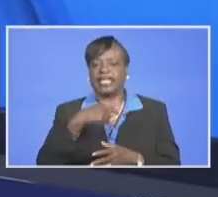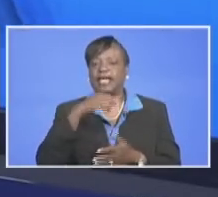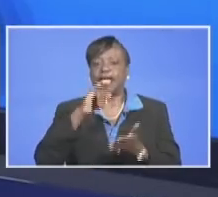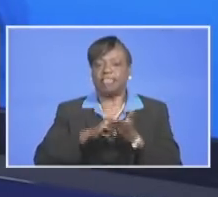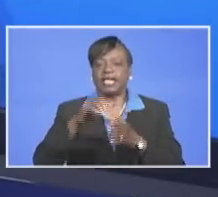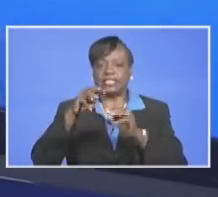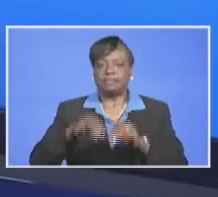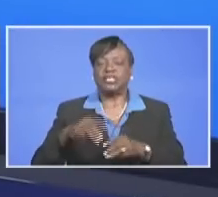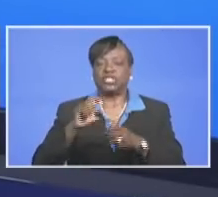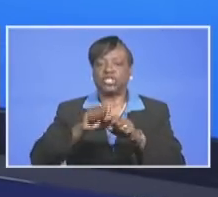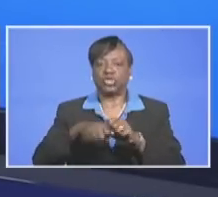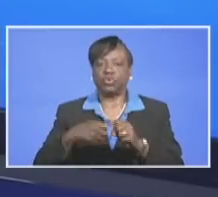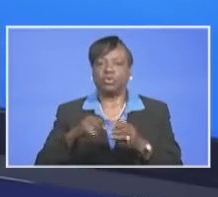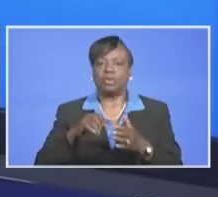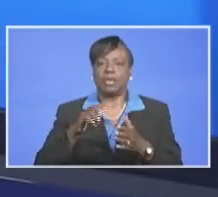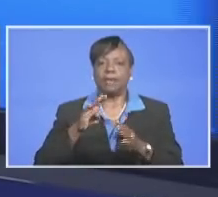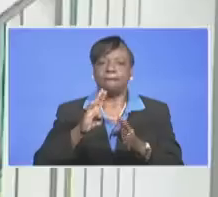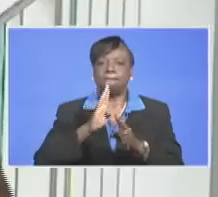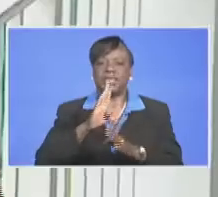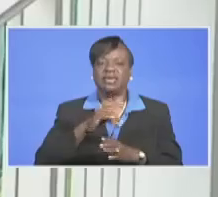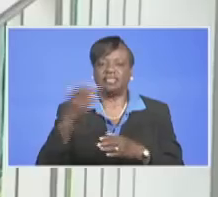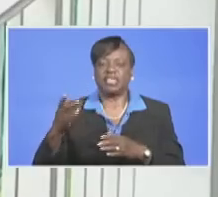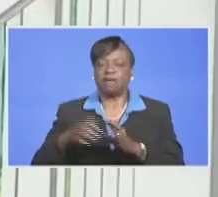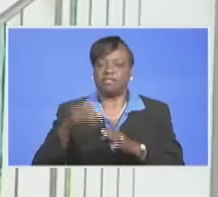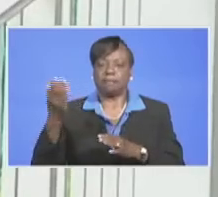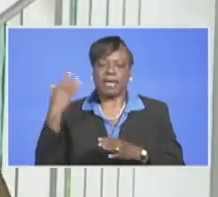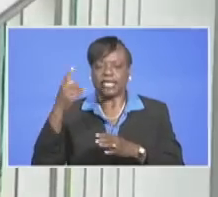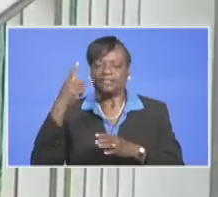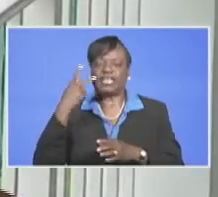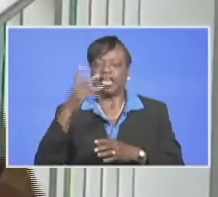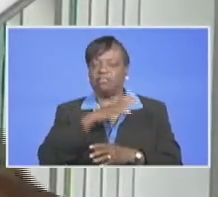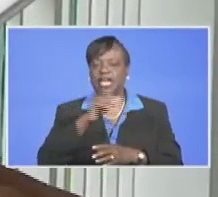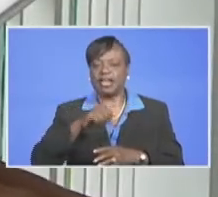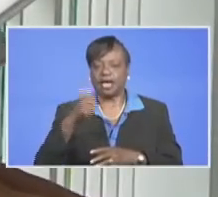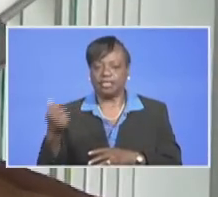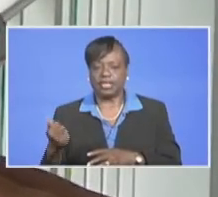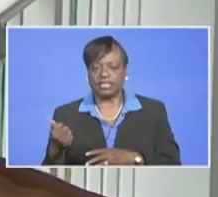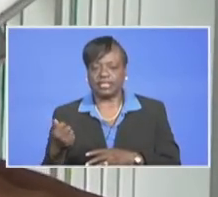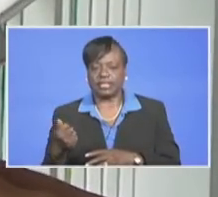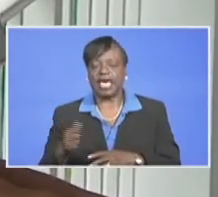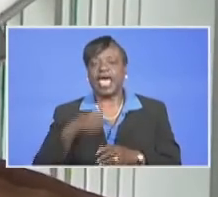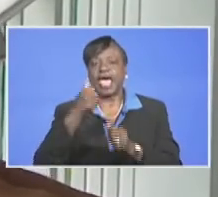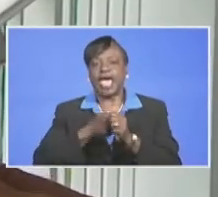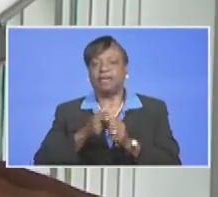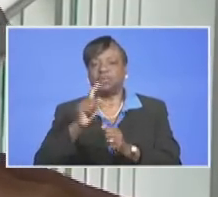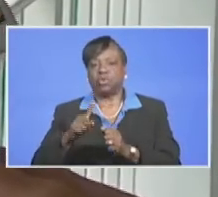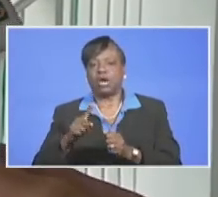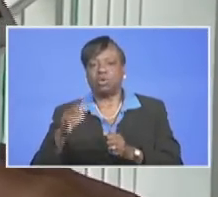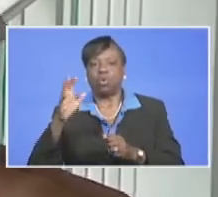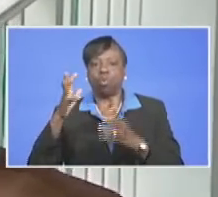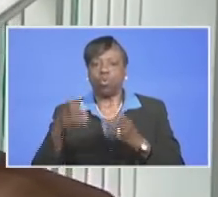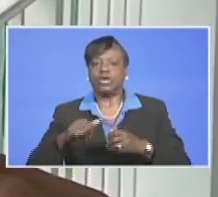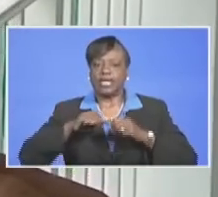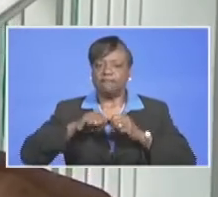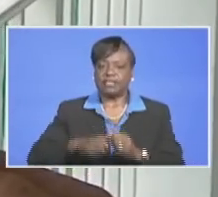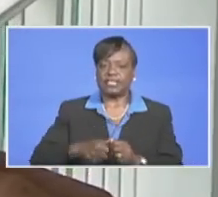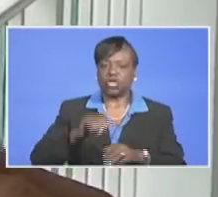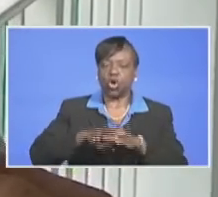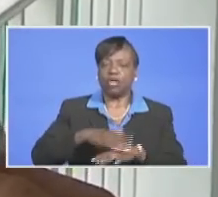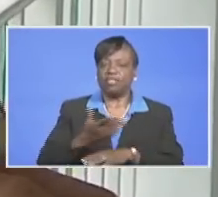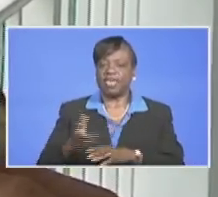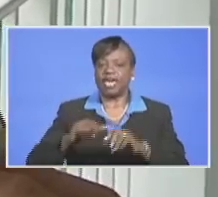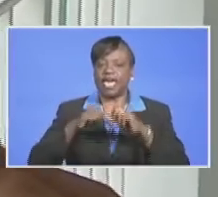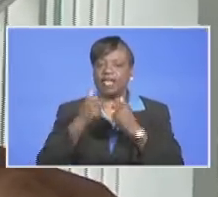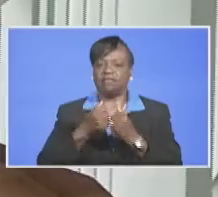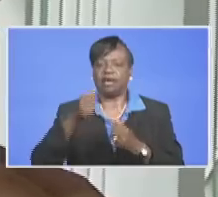for Kerry and others. Everyone wants emphasis on their particular area, male or female. However,